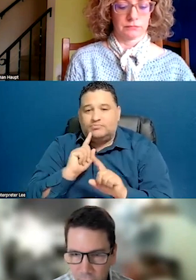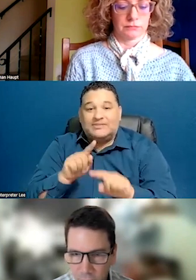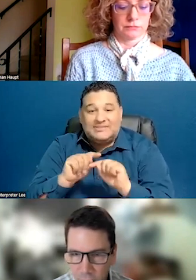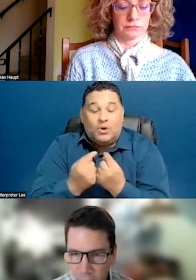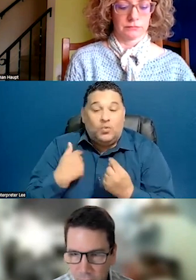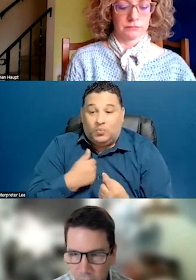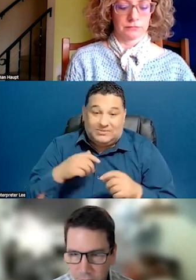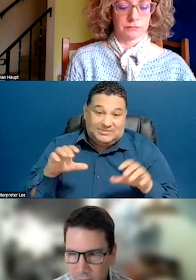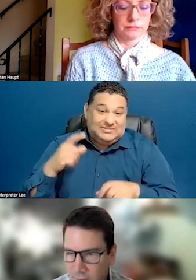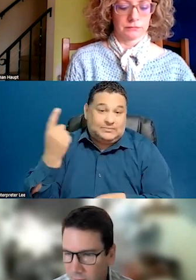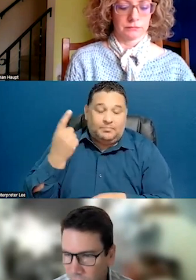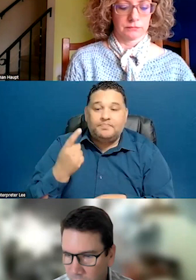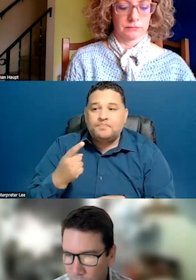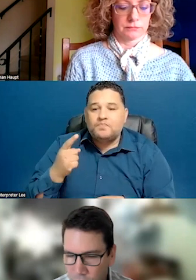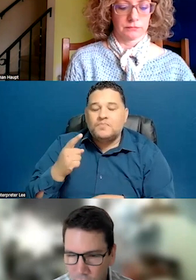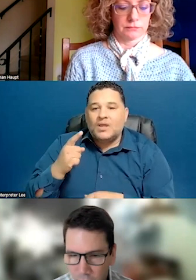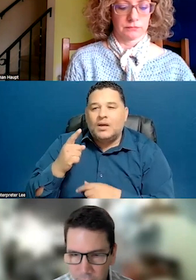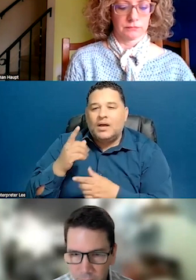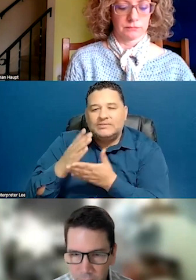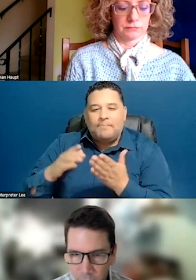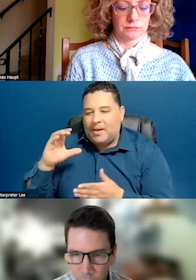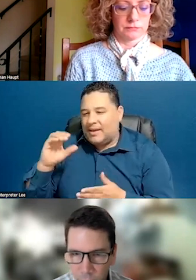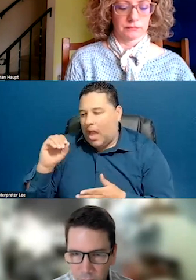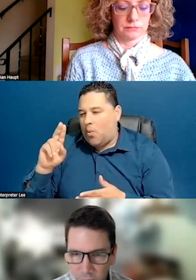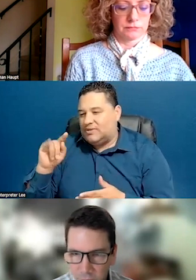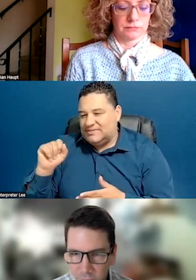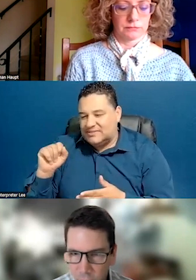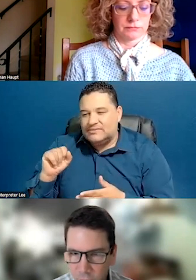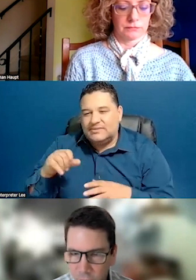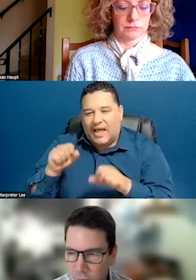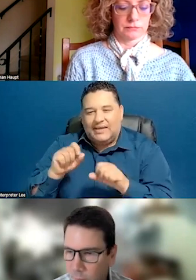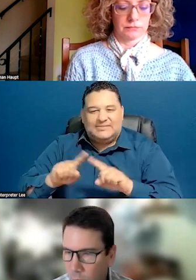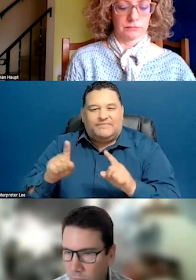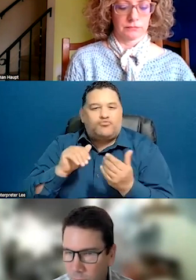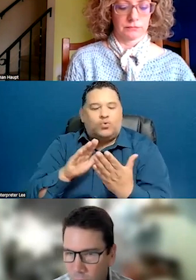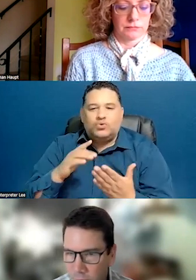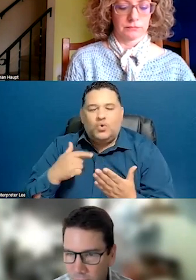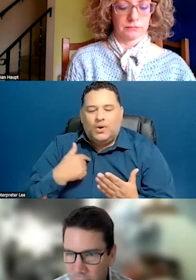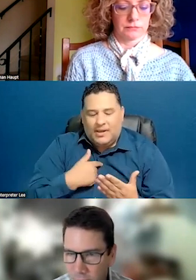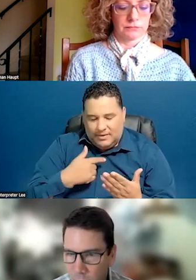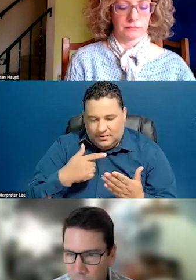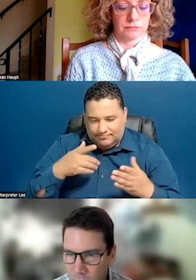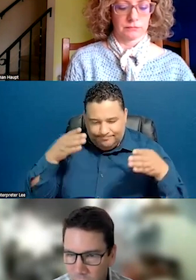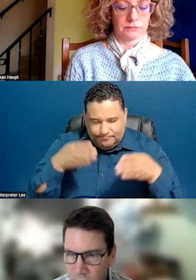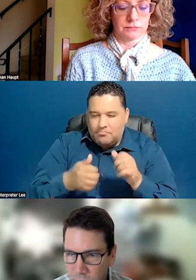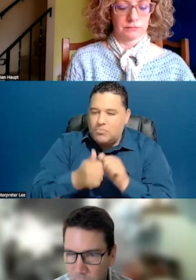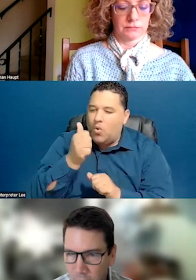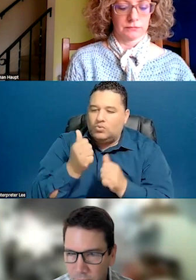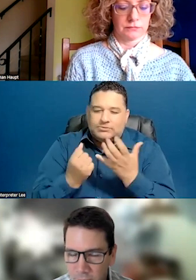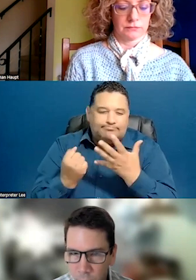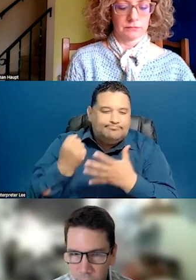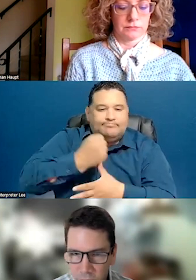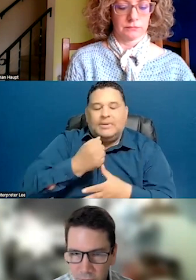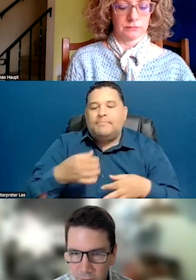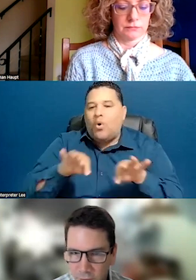counties are taking a different approach on. And we really stayed focused on the most important thing in mobile crisis